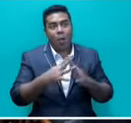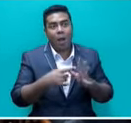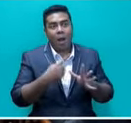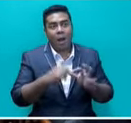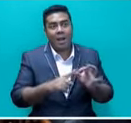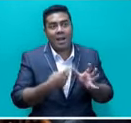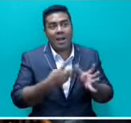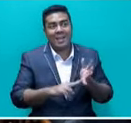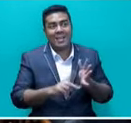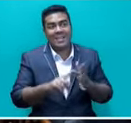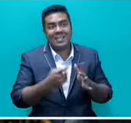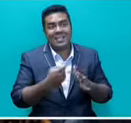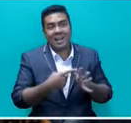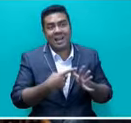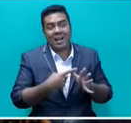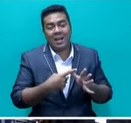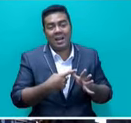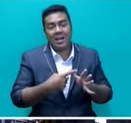My apologies, Chair.